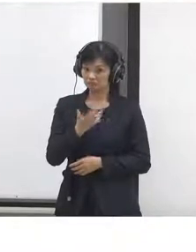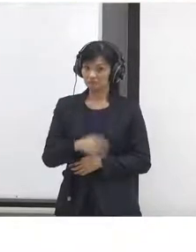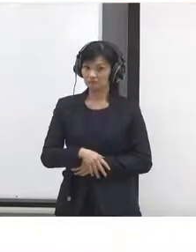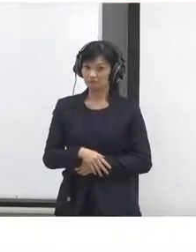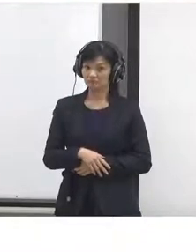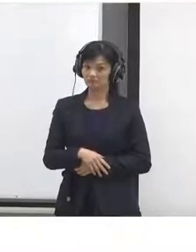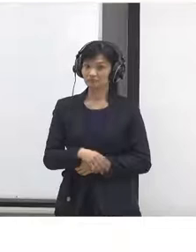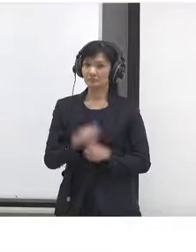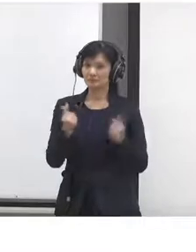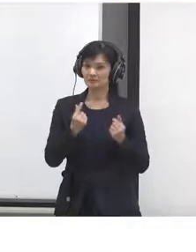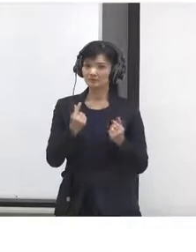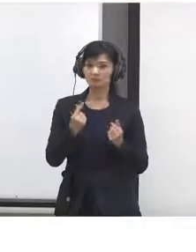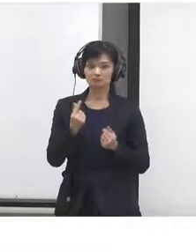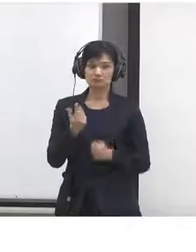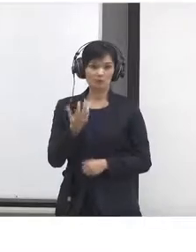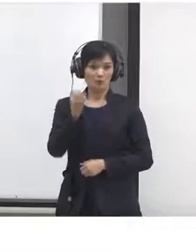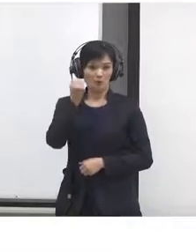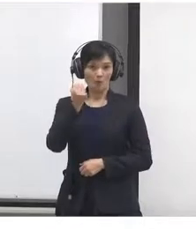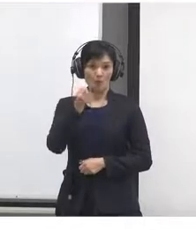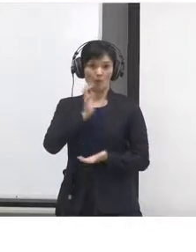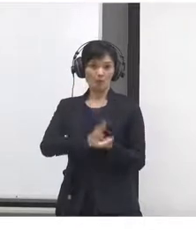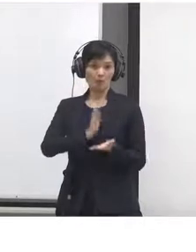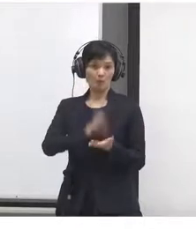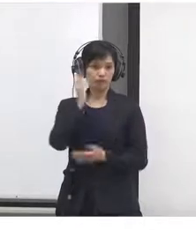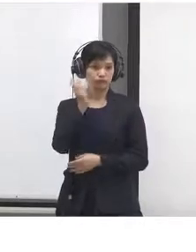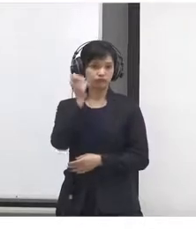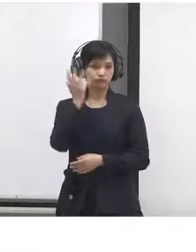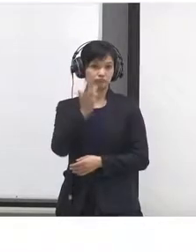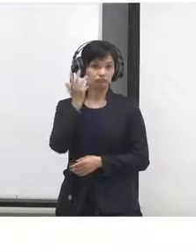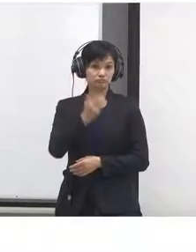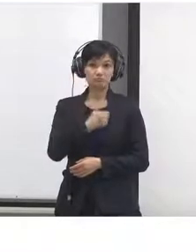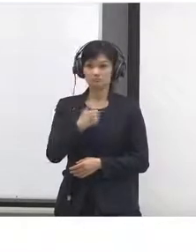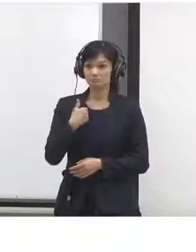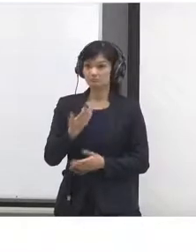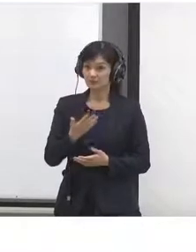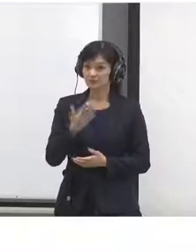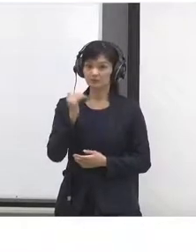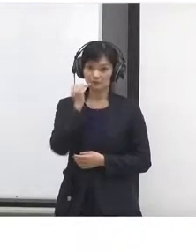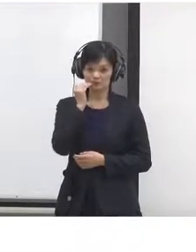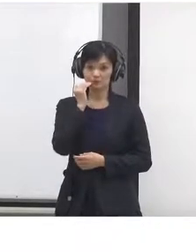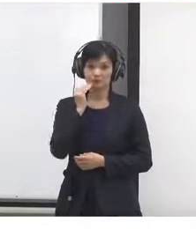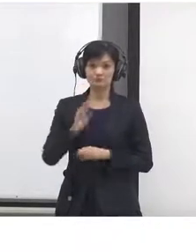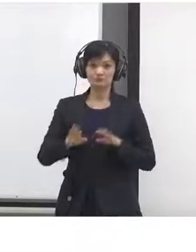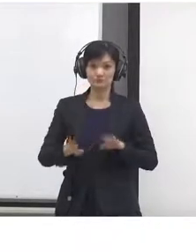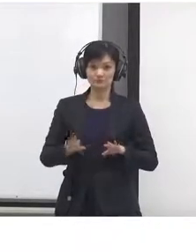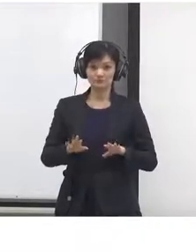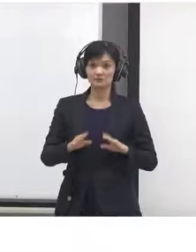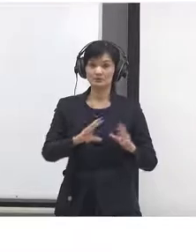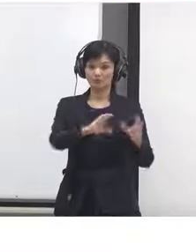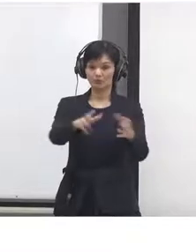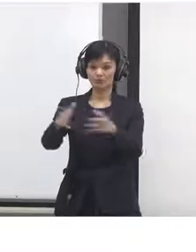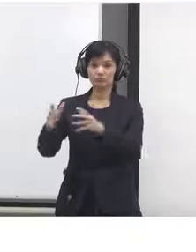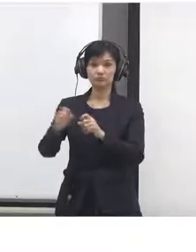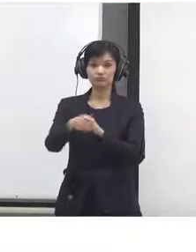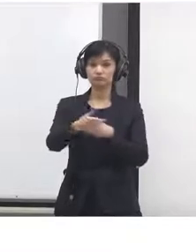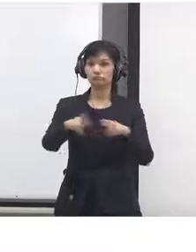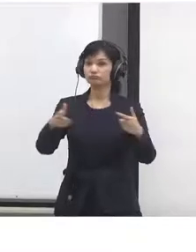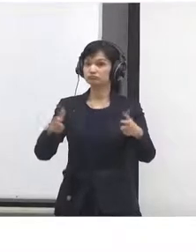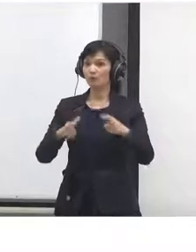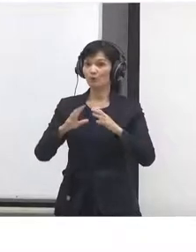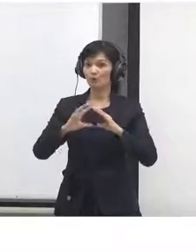speak. And when these kinds of international civic hackers